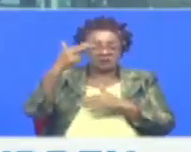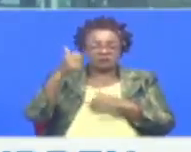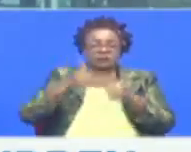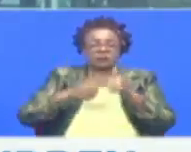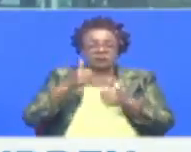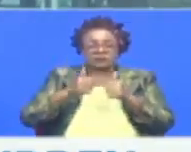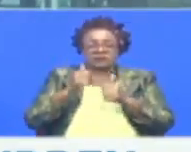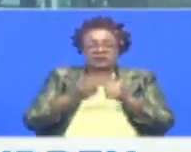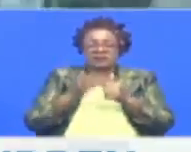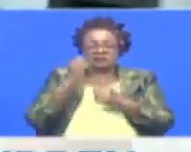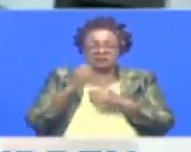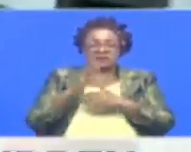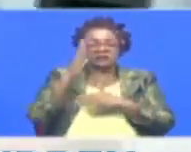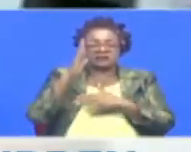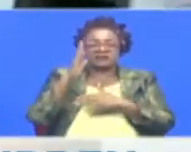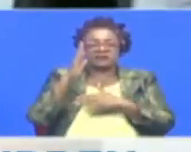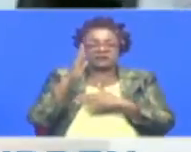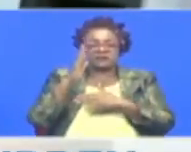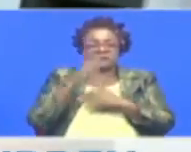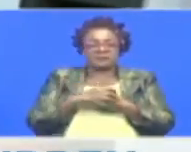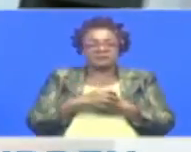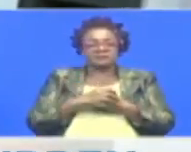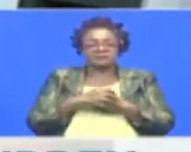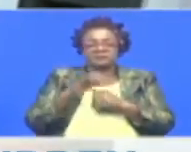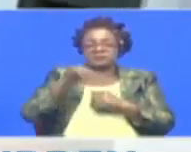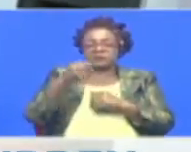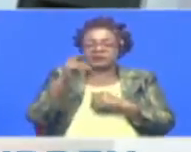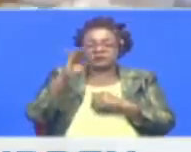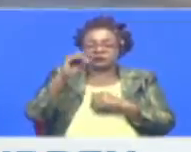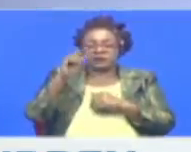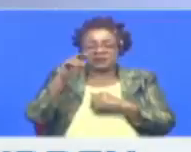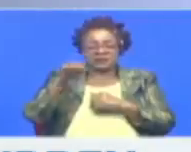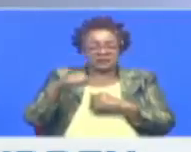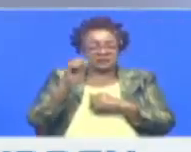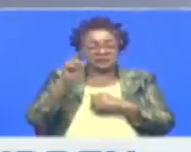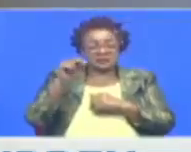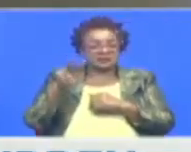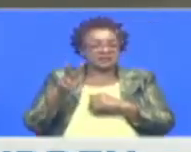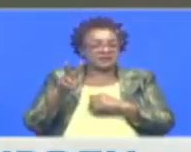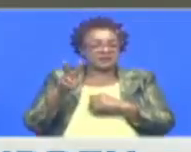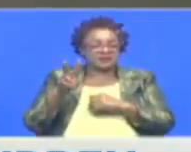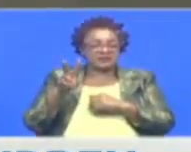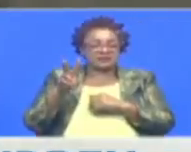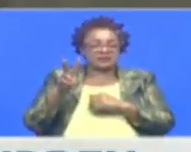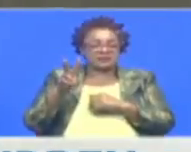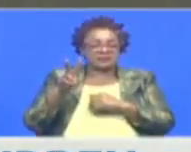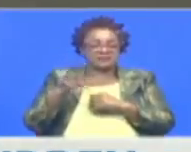the cost of living. Julian Samboko, NTV.